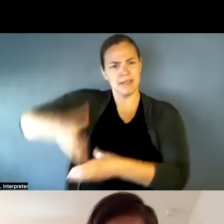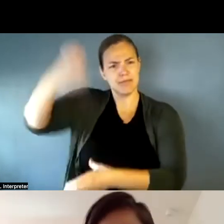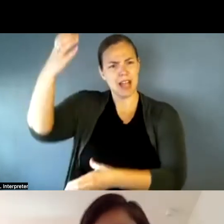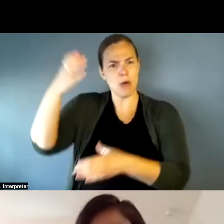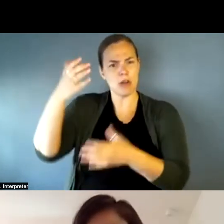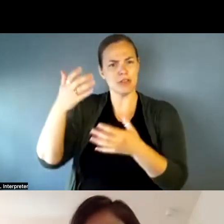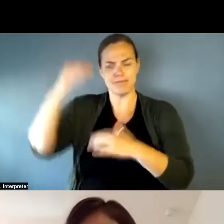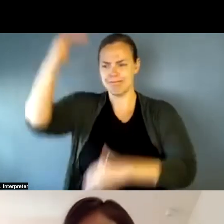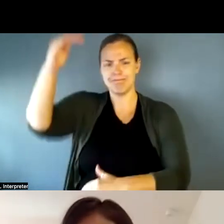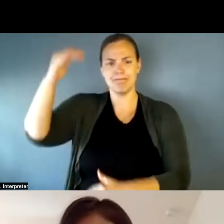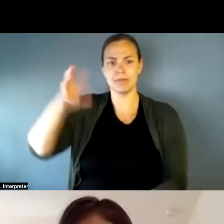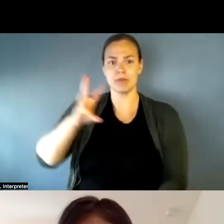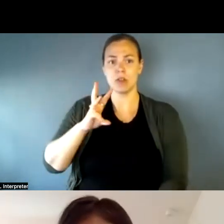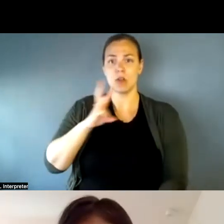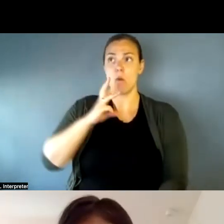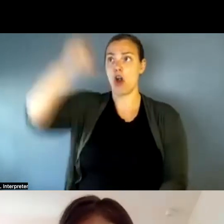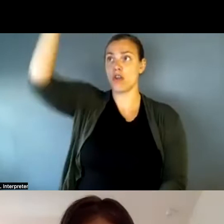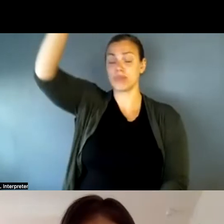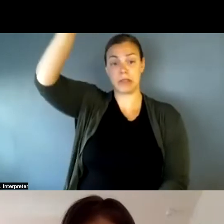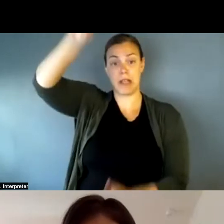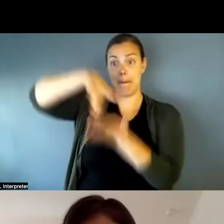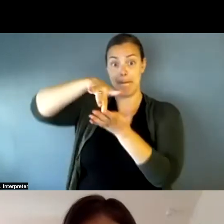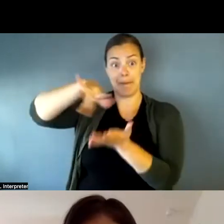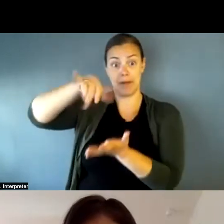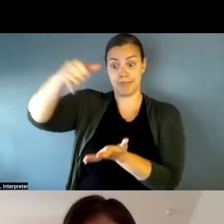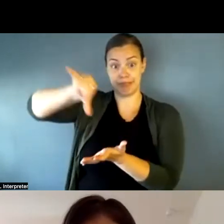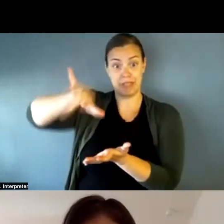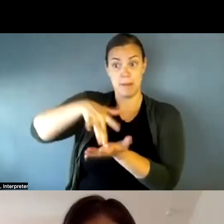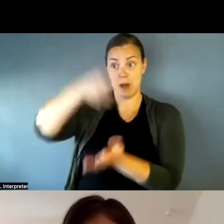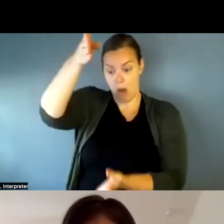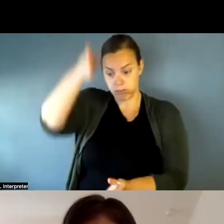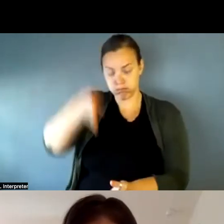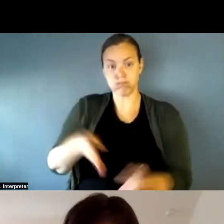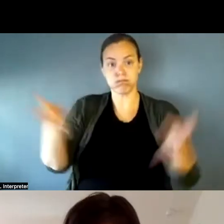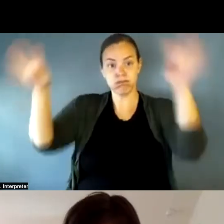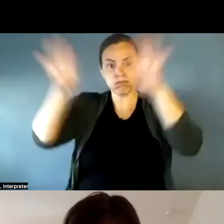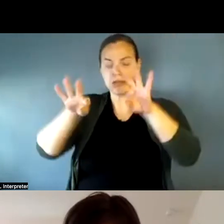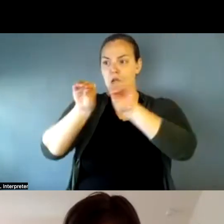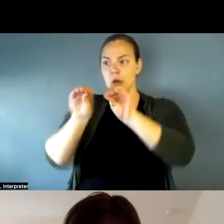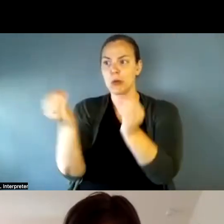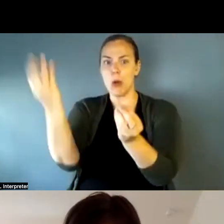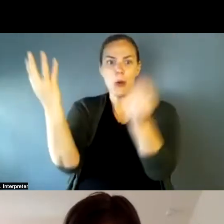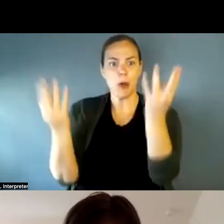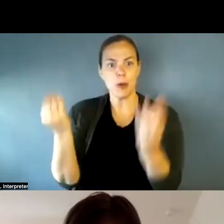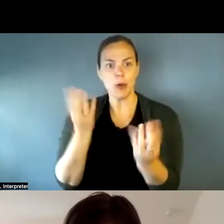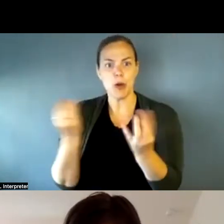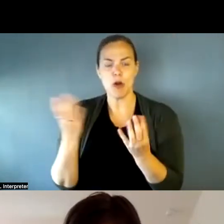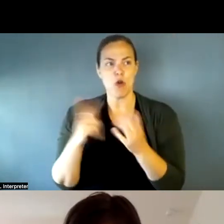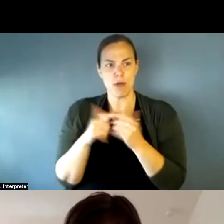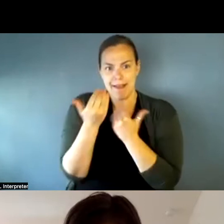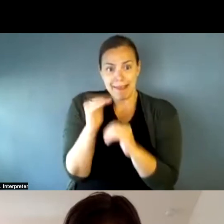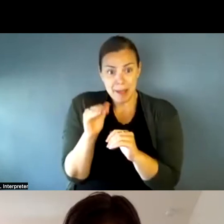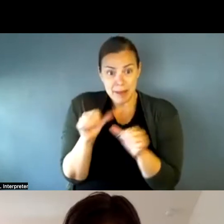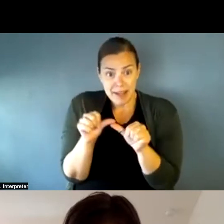where you water it down the middle, and, you don't have to have much space to be able to